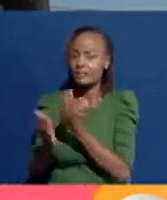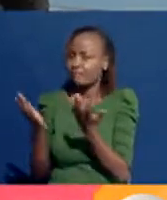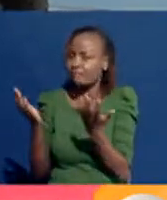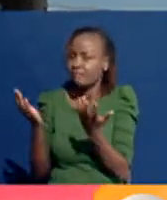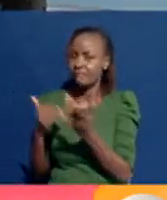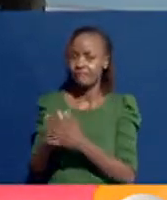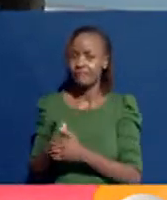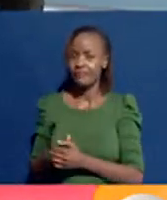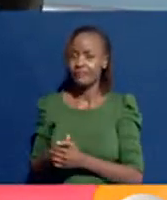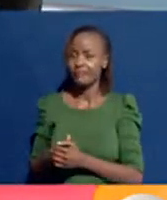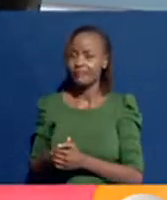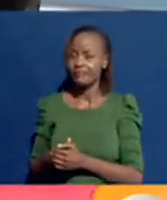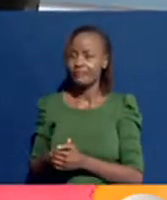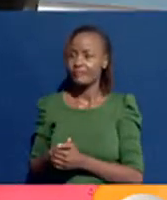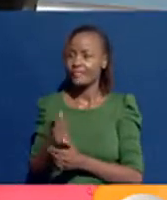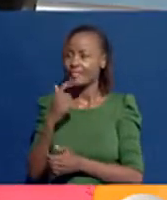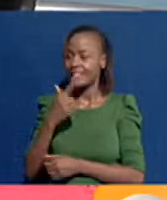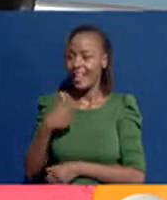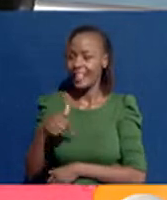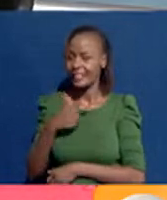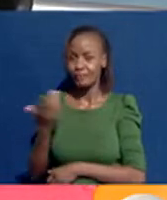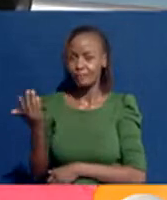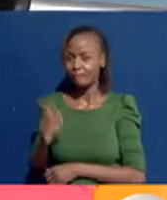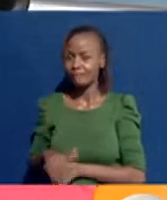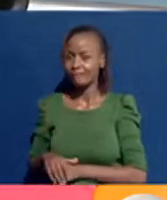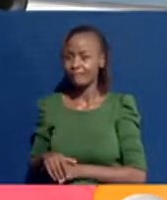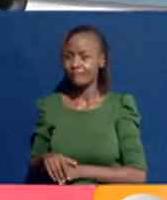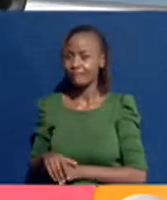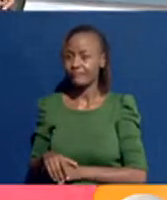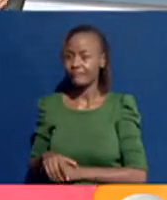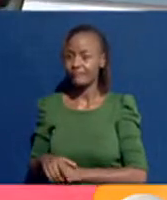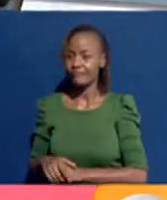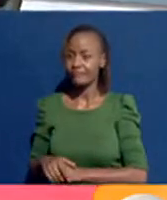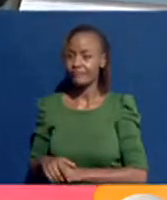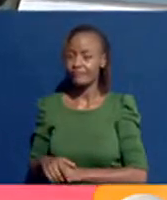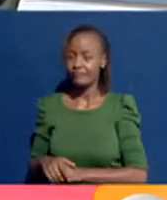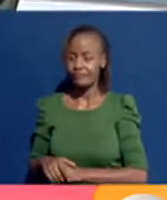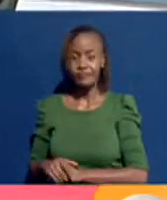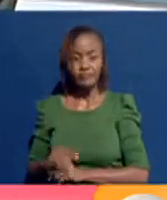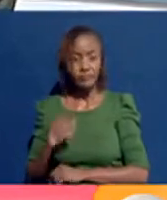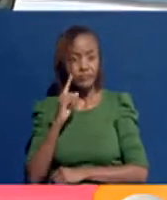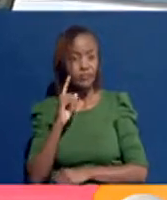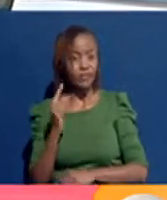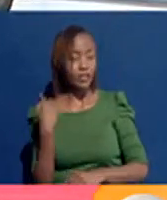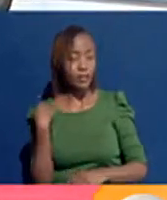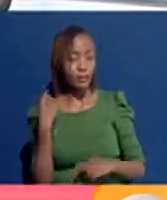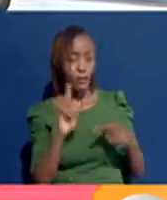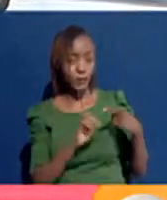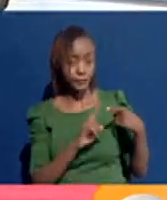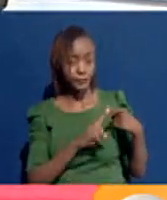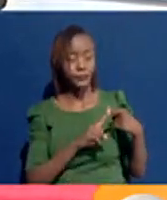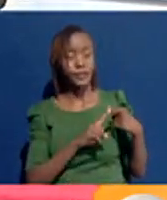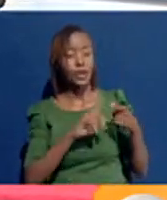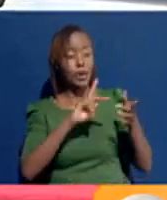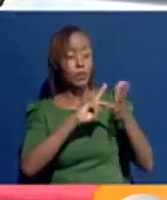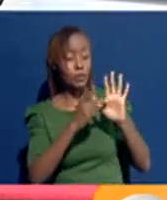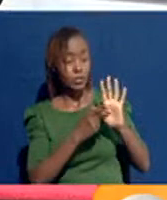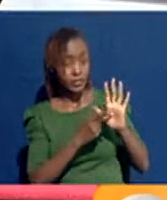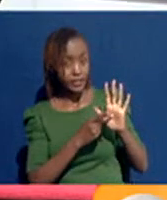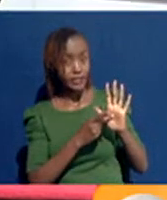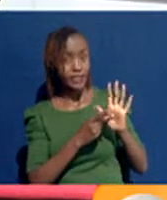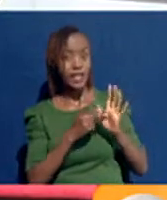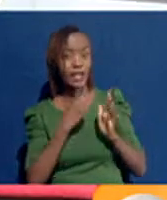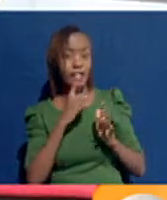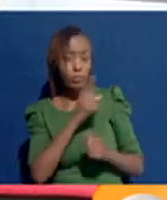trying to do a three-pronged question in that one. So maybe you can start with the facility. The Nairobi Hospital